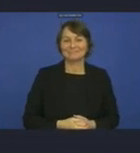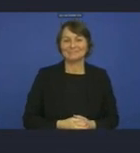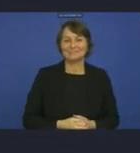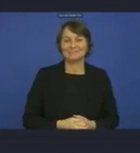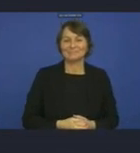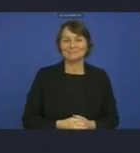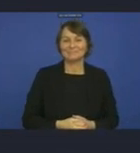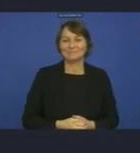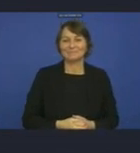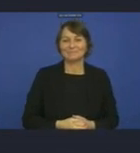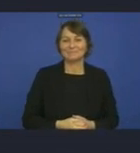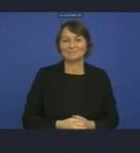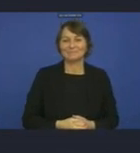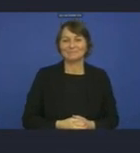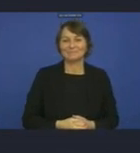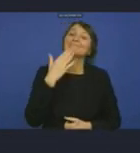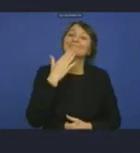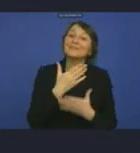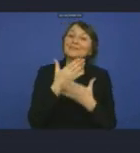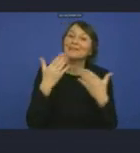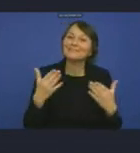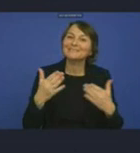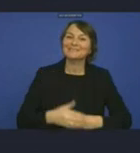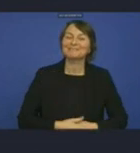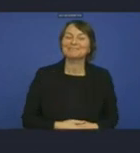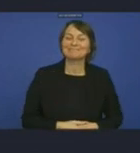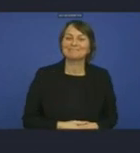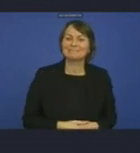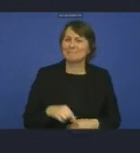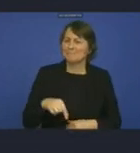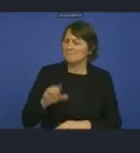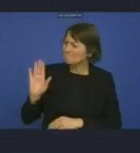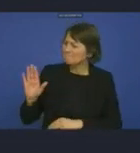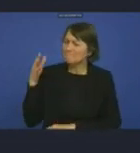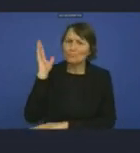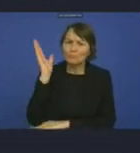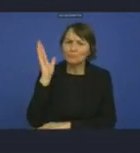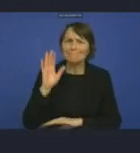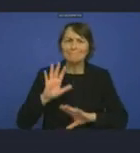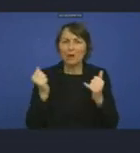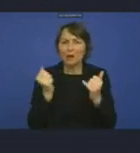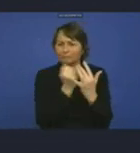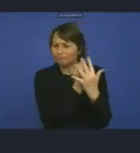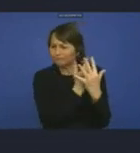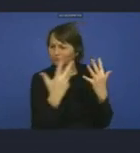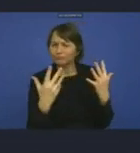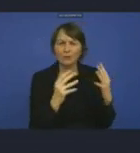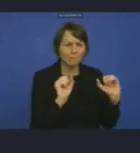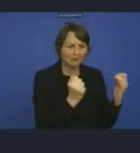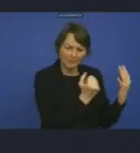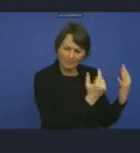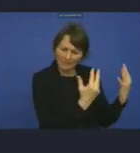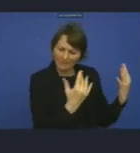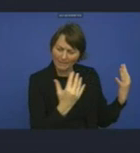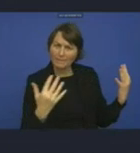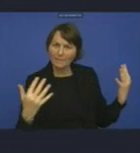Thank you very much, Gaëlle, for this presentation about all the possibilities given by the Erasmus